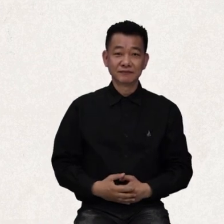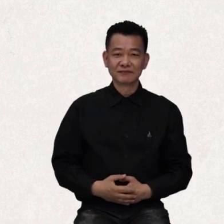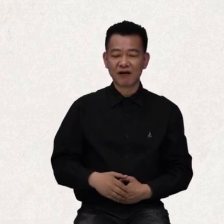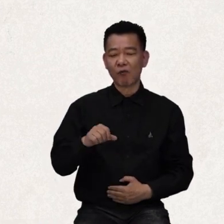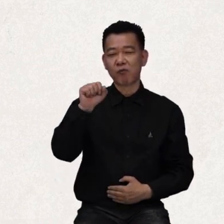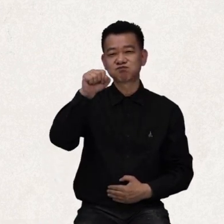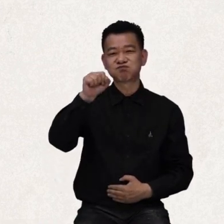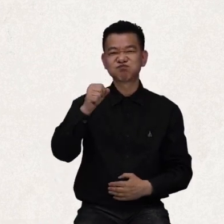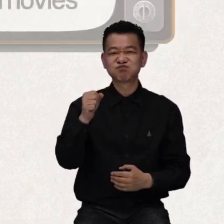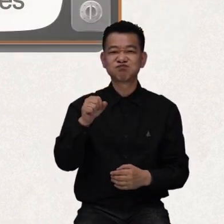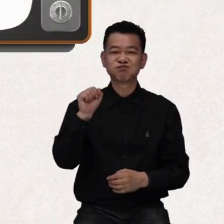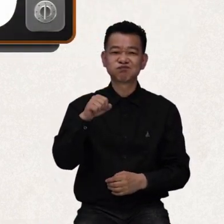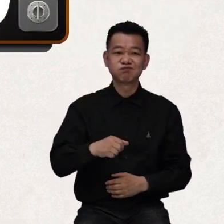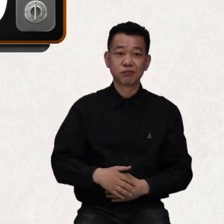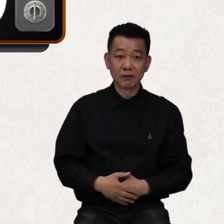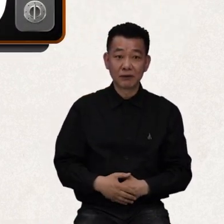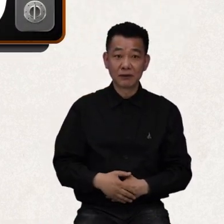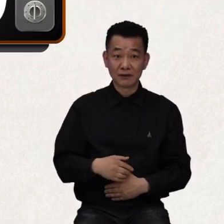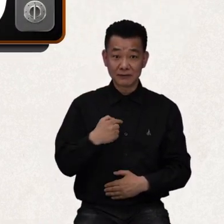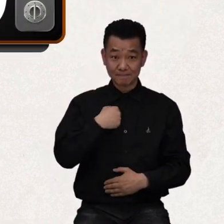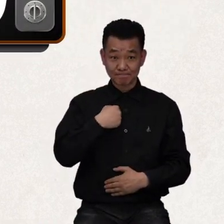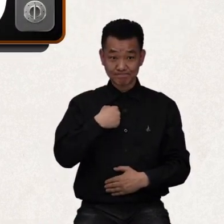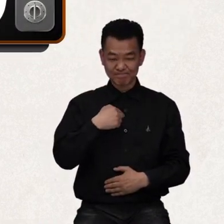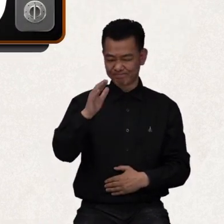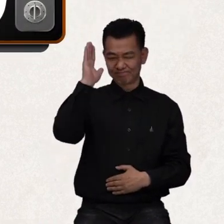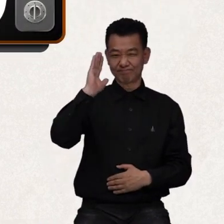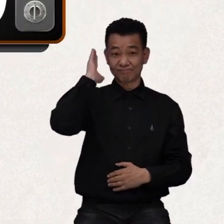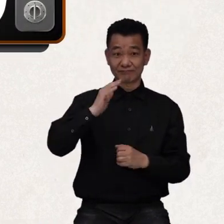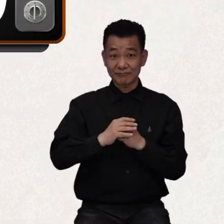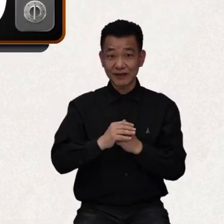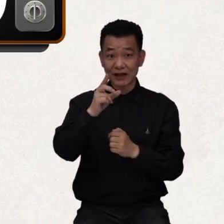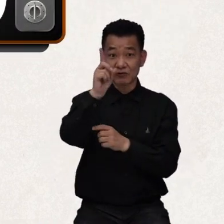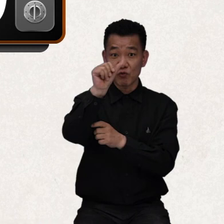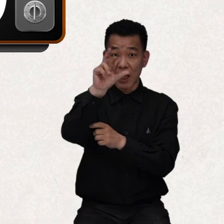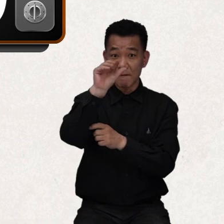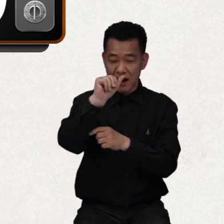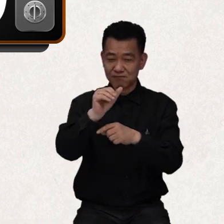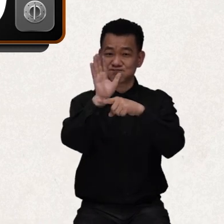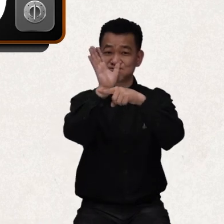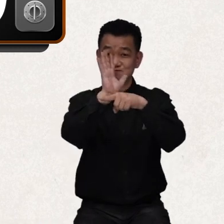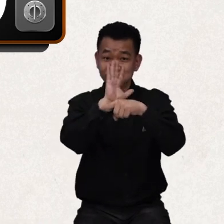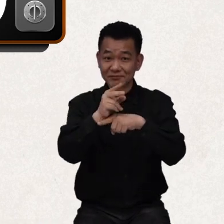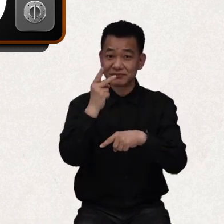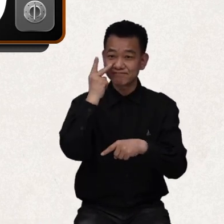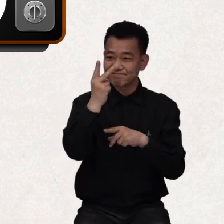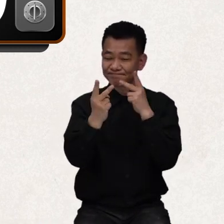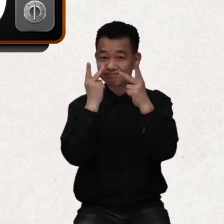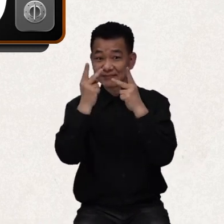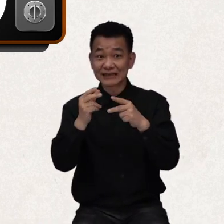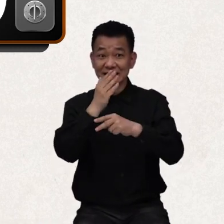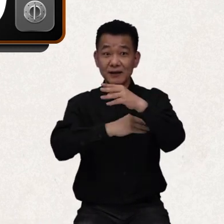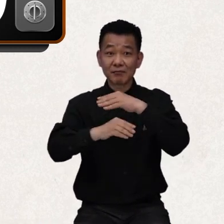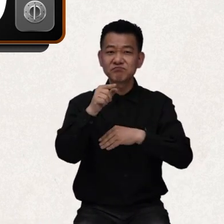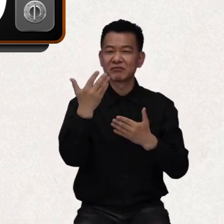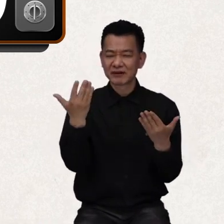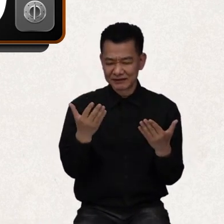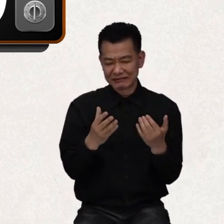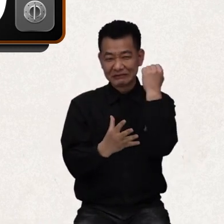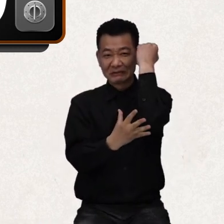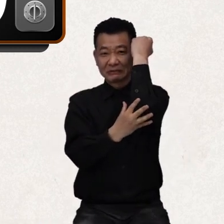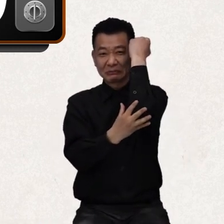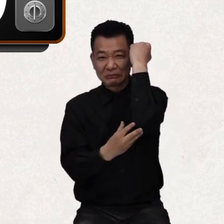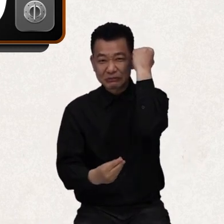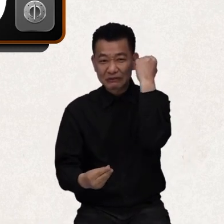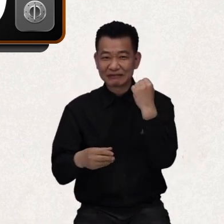I think that's true. Persons with disabilities from TV series or movies I've seen before were always in poverty